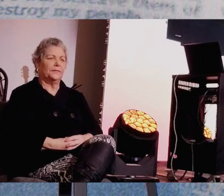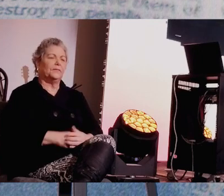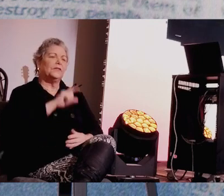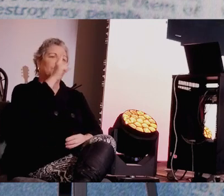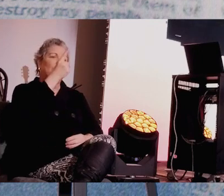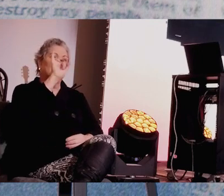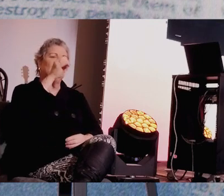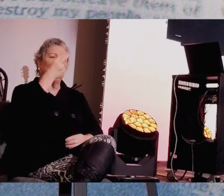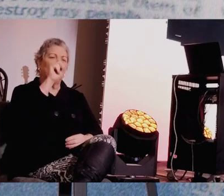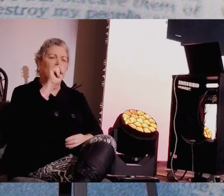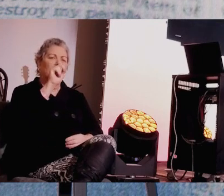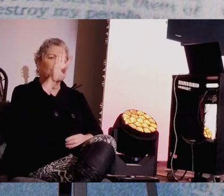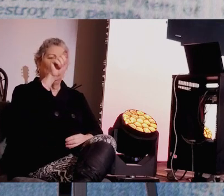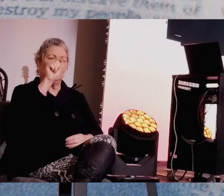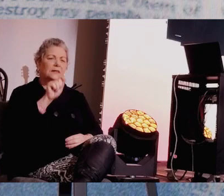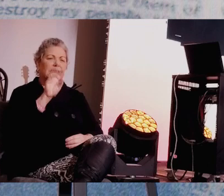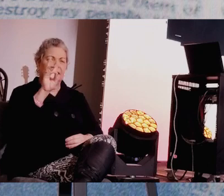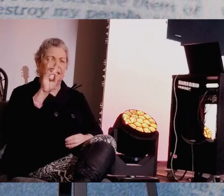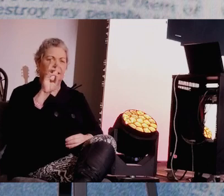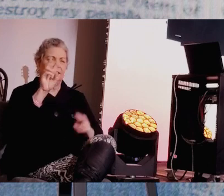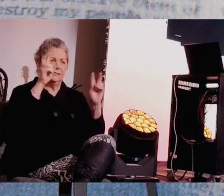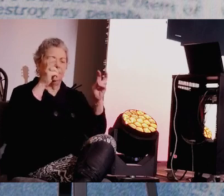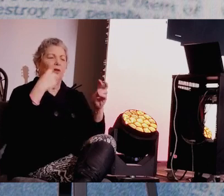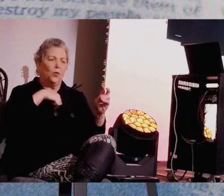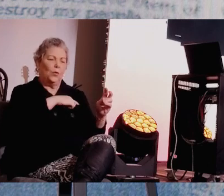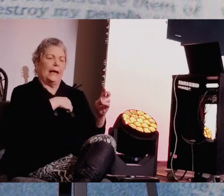First John 4:6 says this,